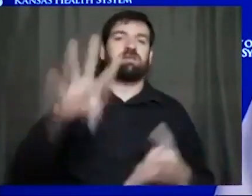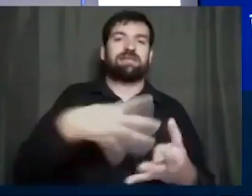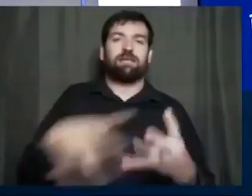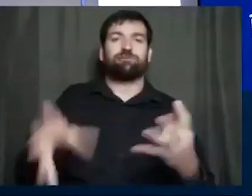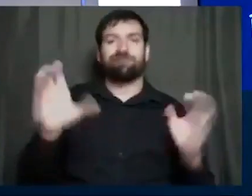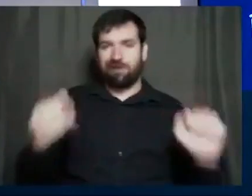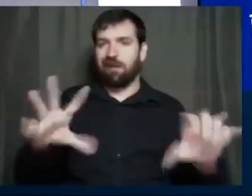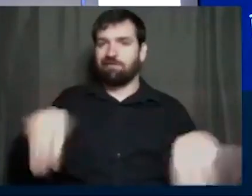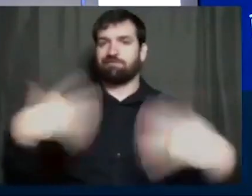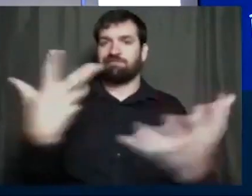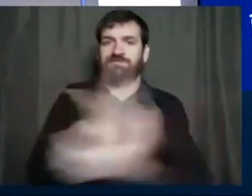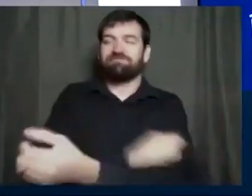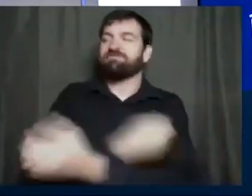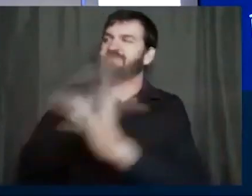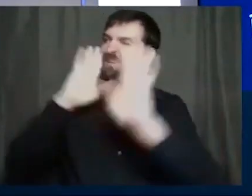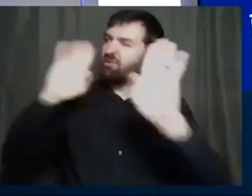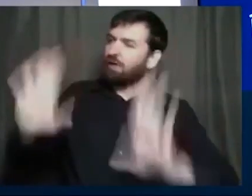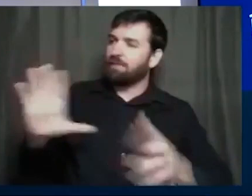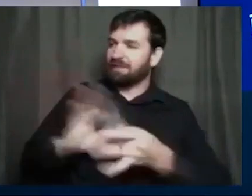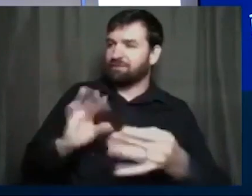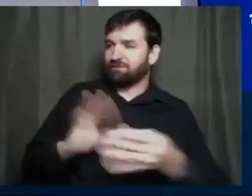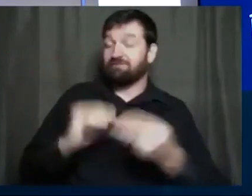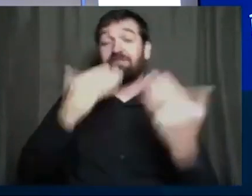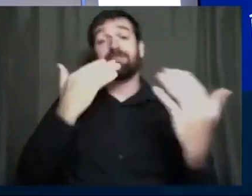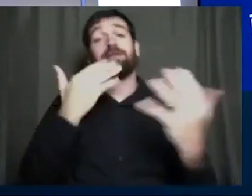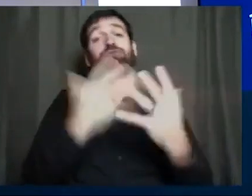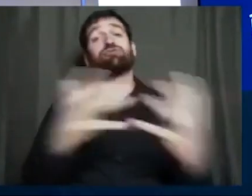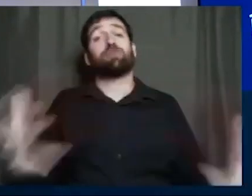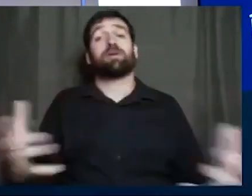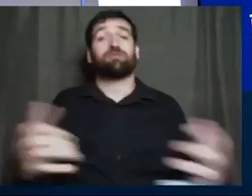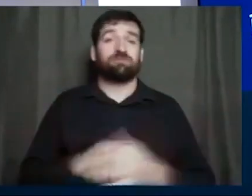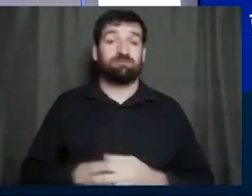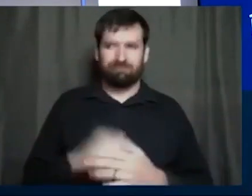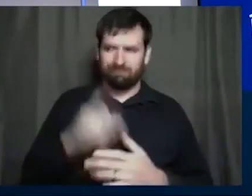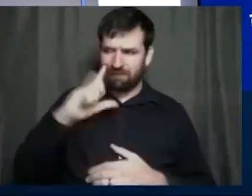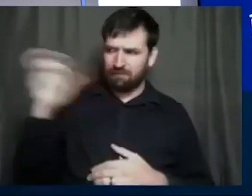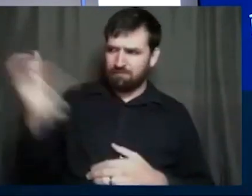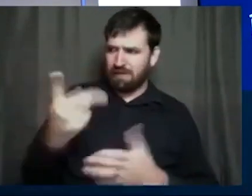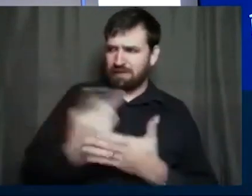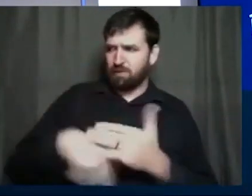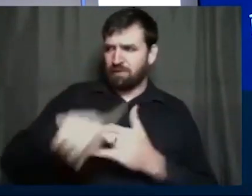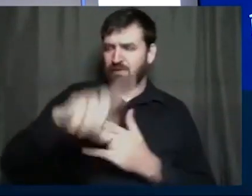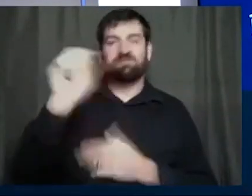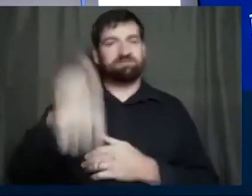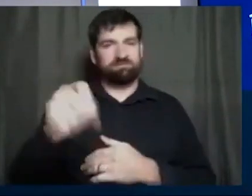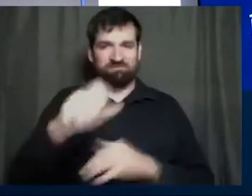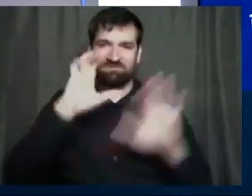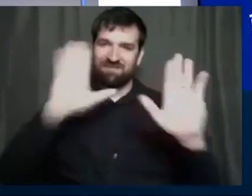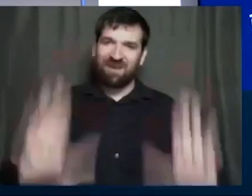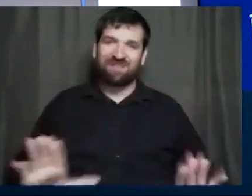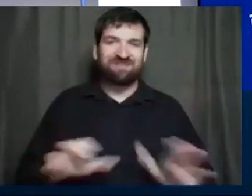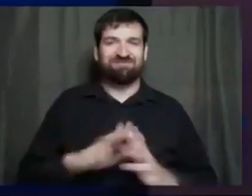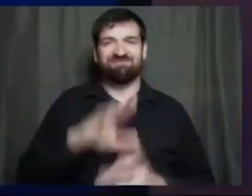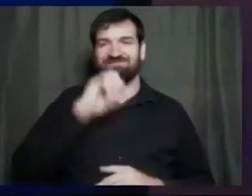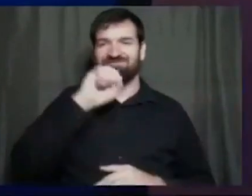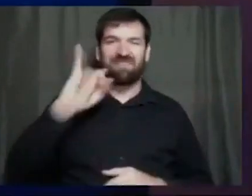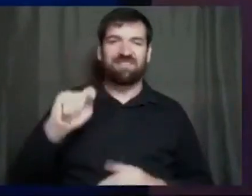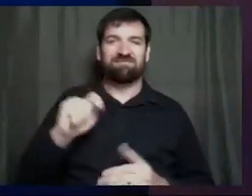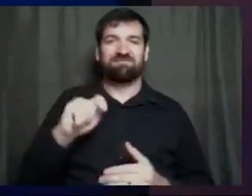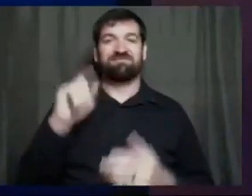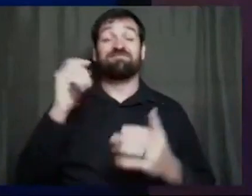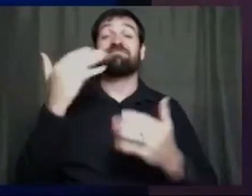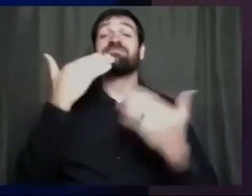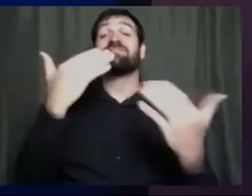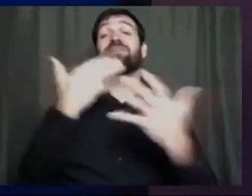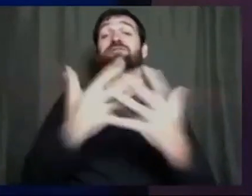Great message. Love it. Thank you so much for being here. I think you're coming back next week, aren't you? I am. Awesome. Okay. Love it. All right, everyone, thank you so much for joining